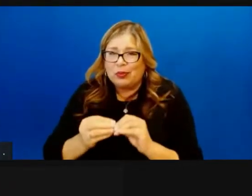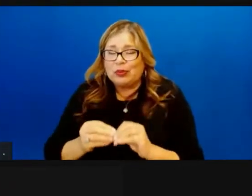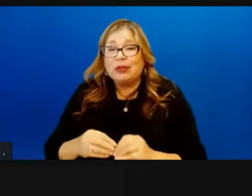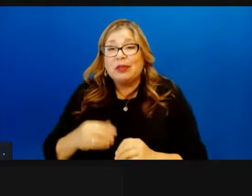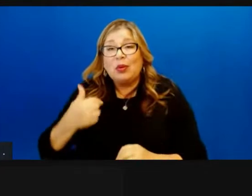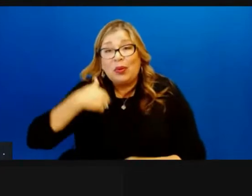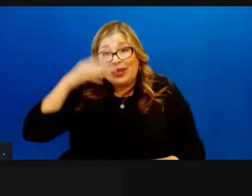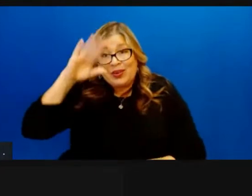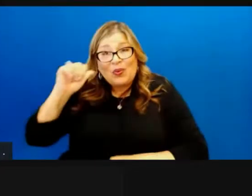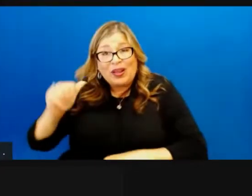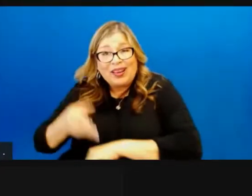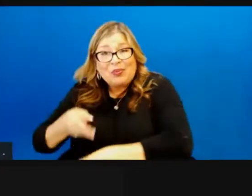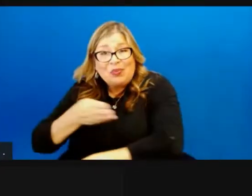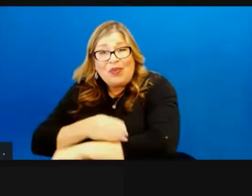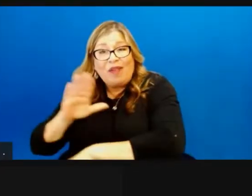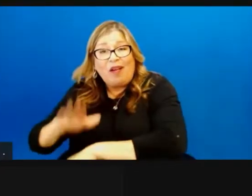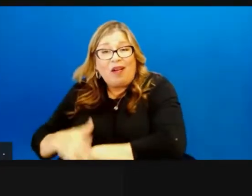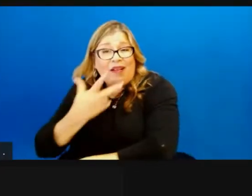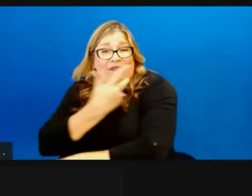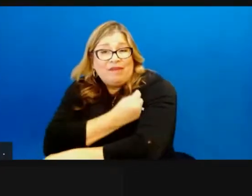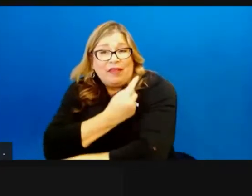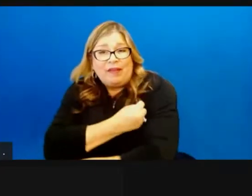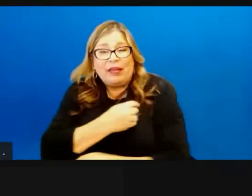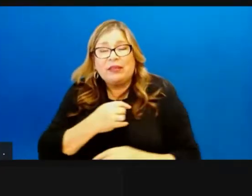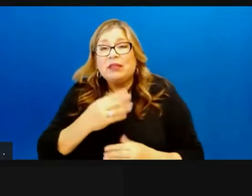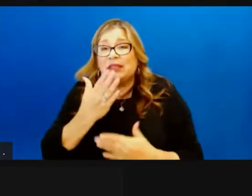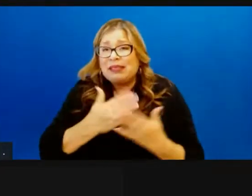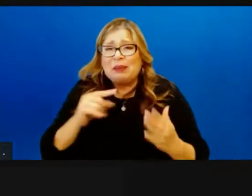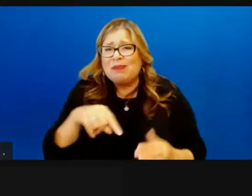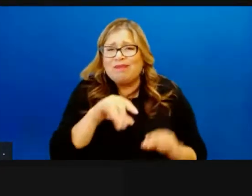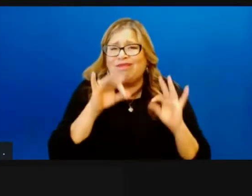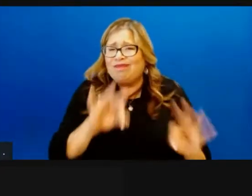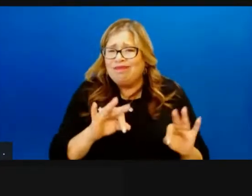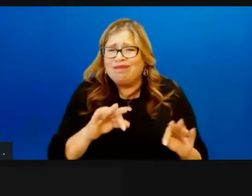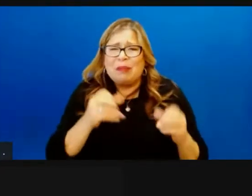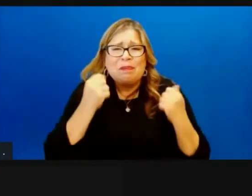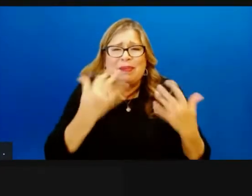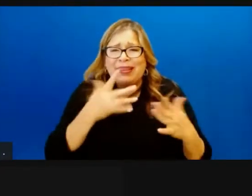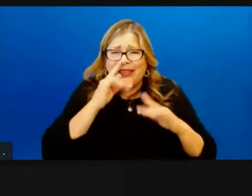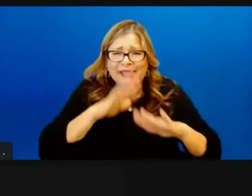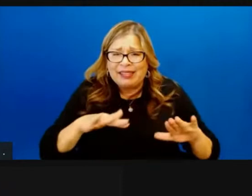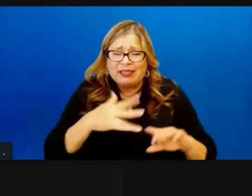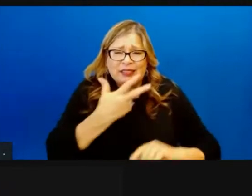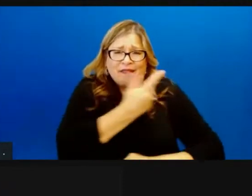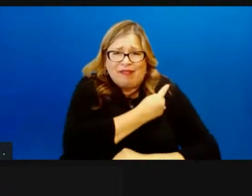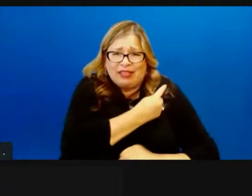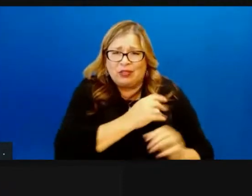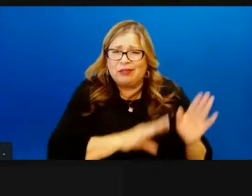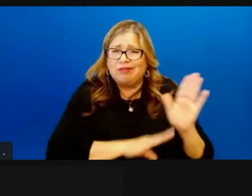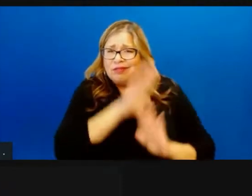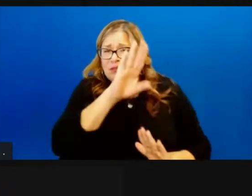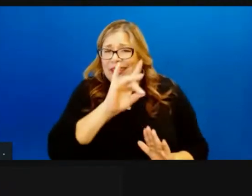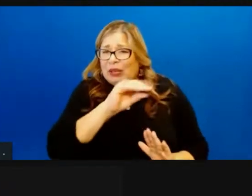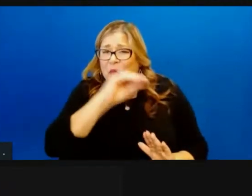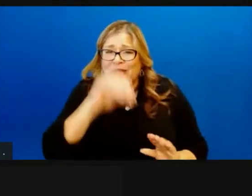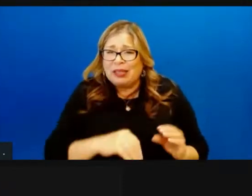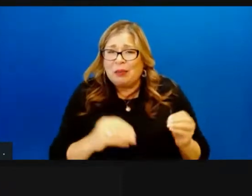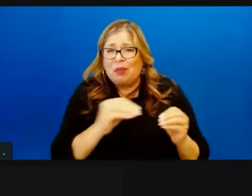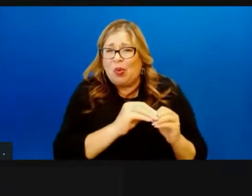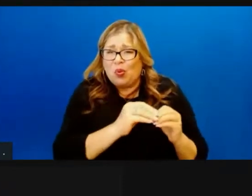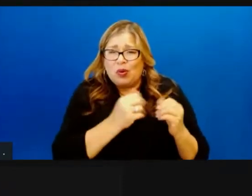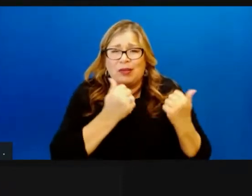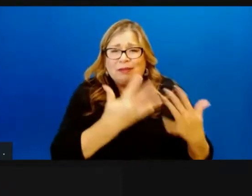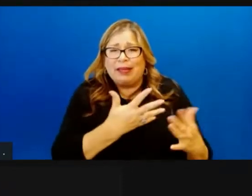are well above 80% vaccinations, others aren't. And I think that's an important feature that needs to be